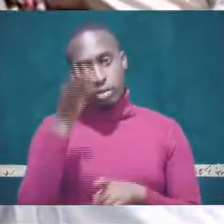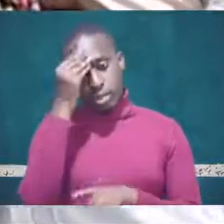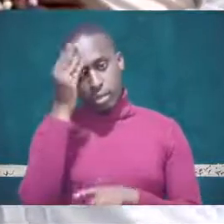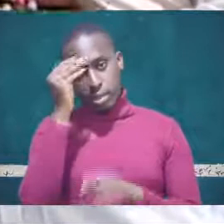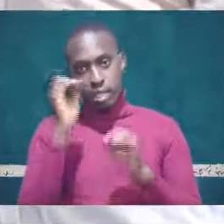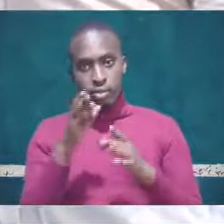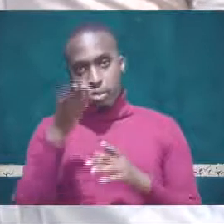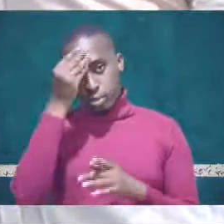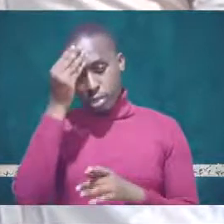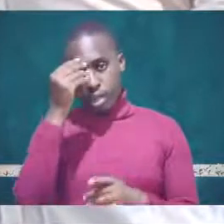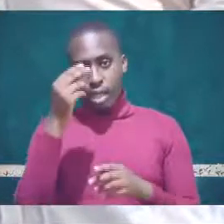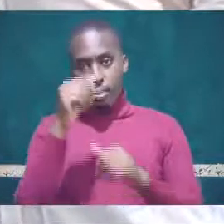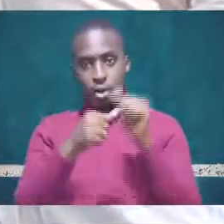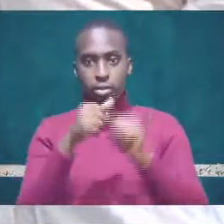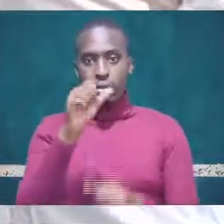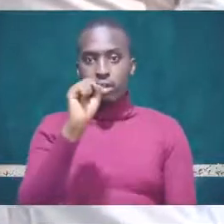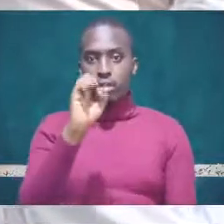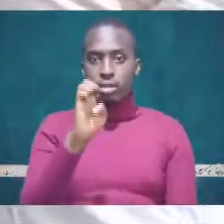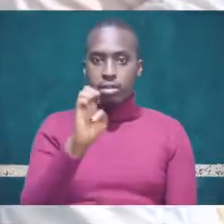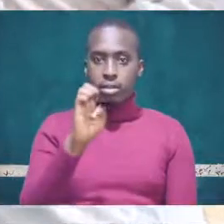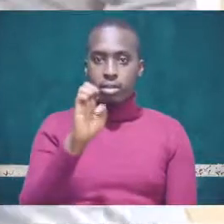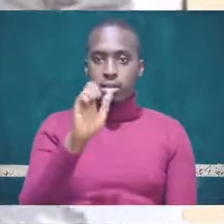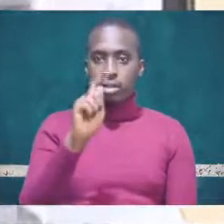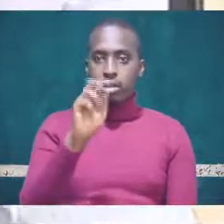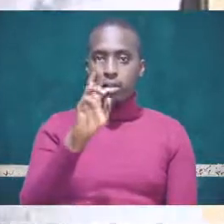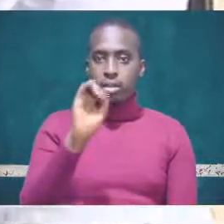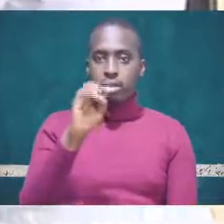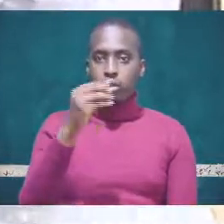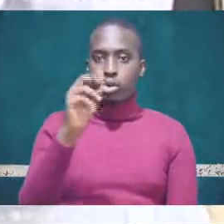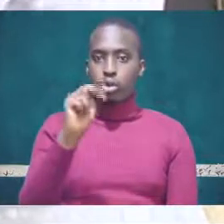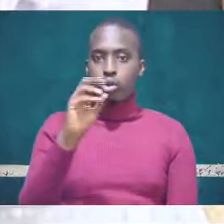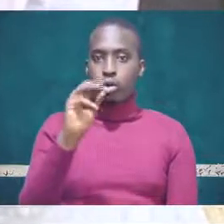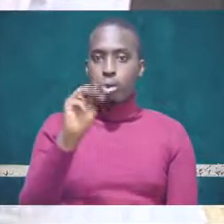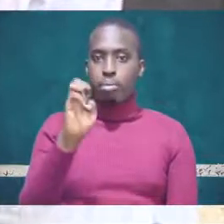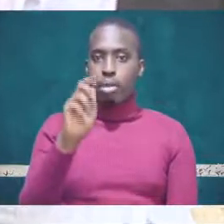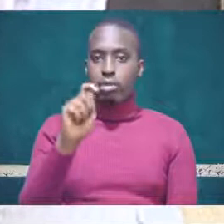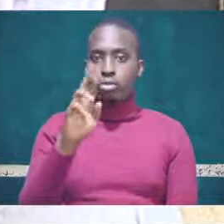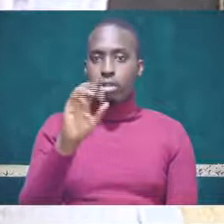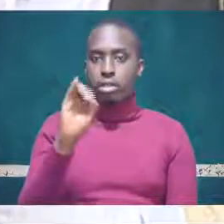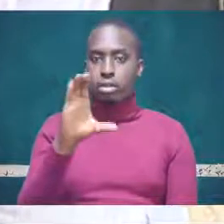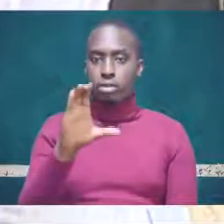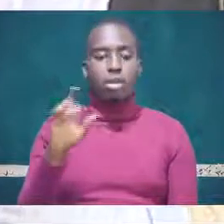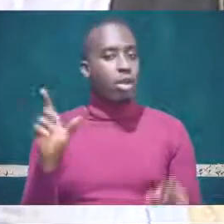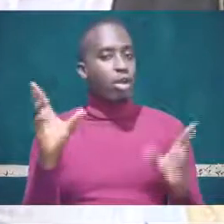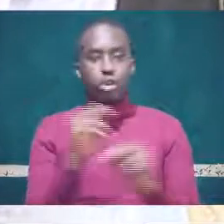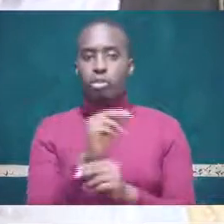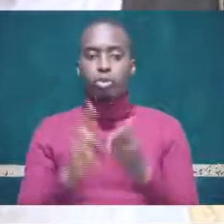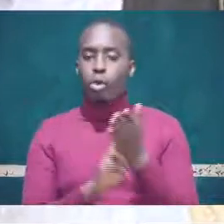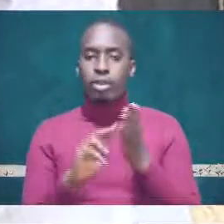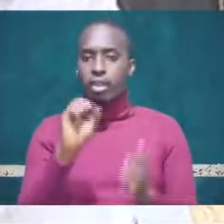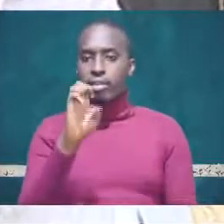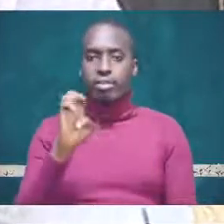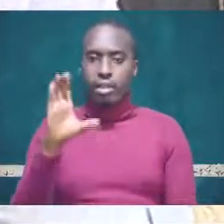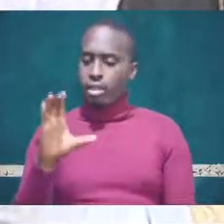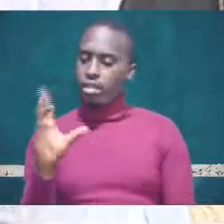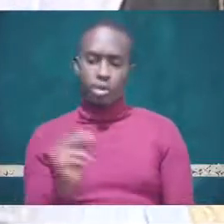you are studying trigonometry. Secant. So don't abbreviate second as sec. No, this is